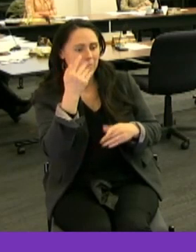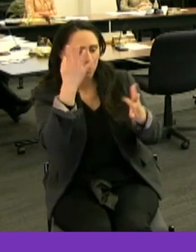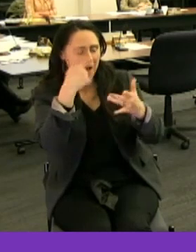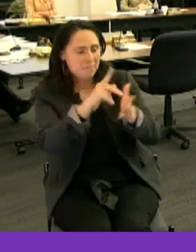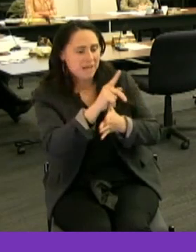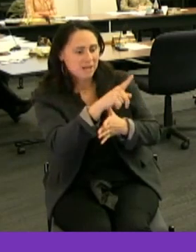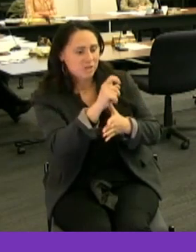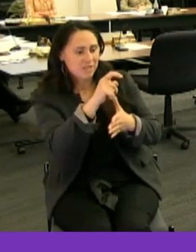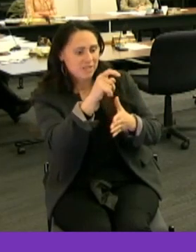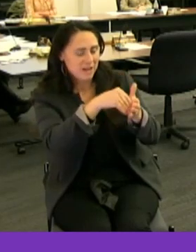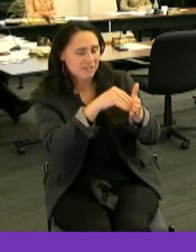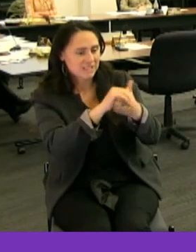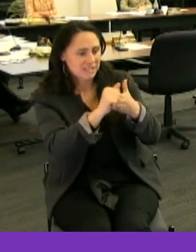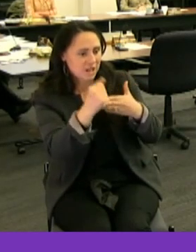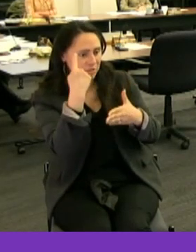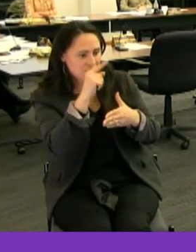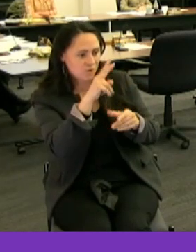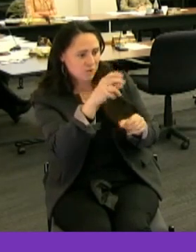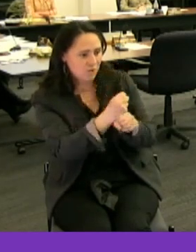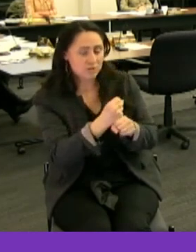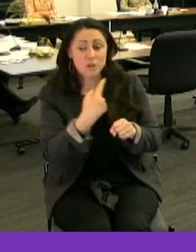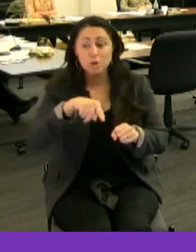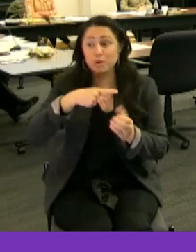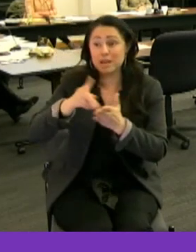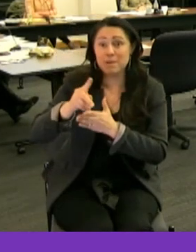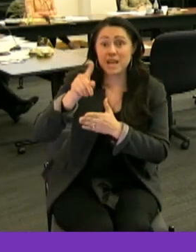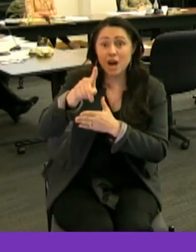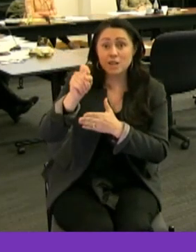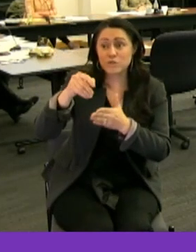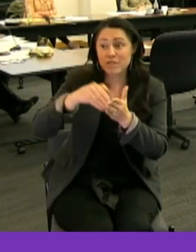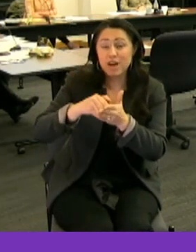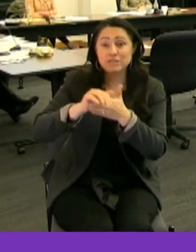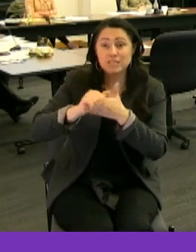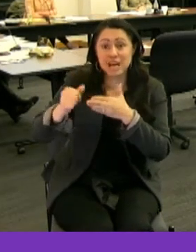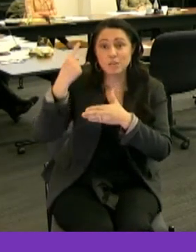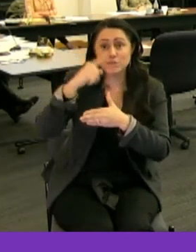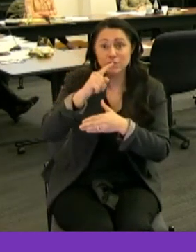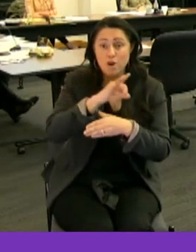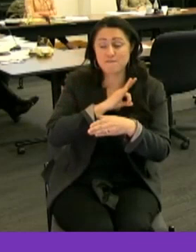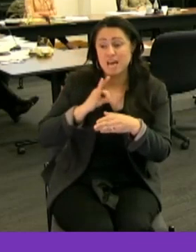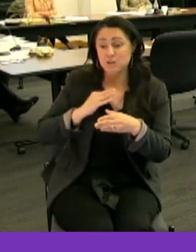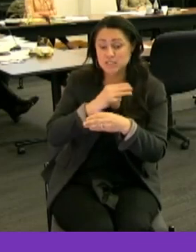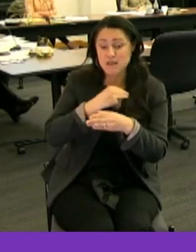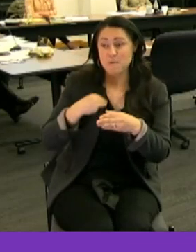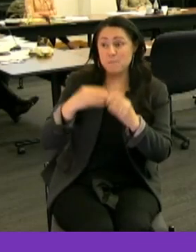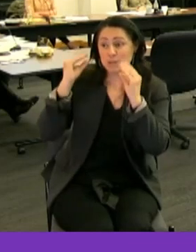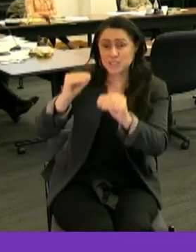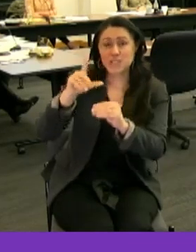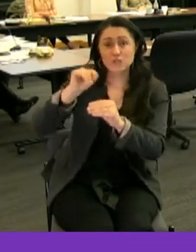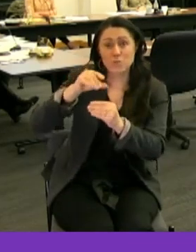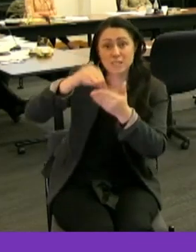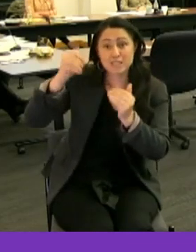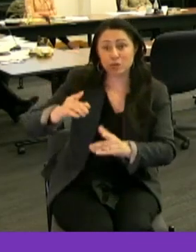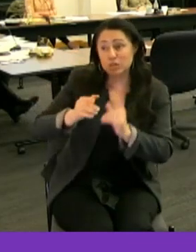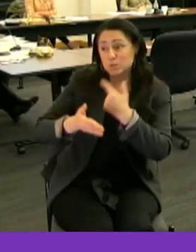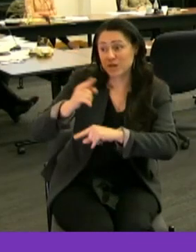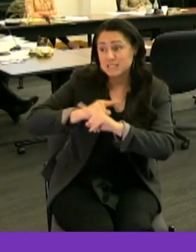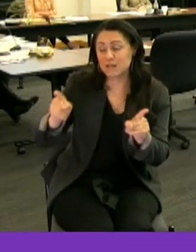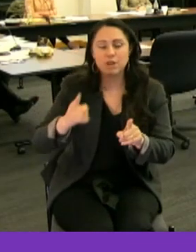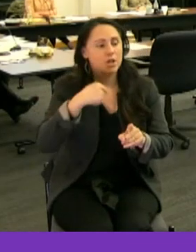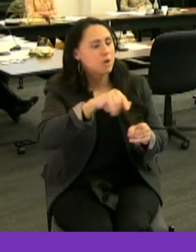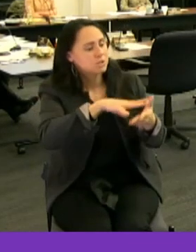years. We pay $100,000 for a faculty member to teach 20 students. What's the difference? Those are students in the classroom